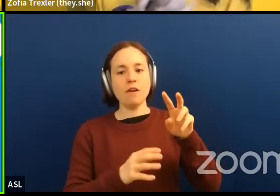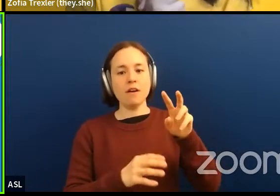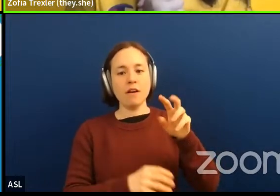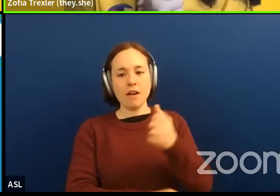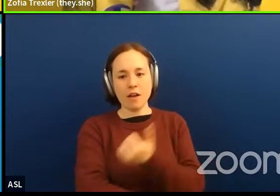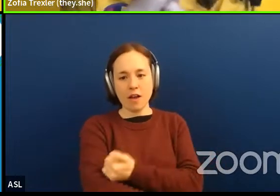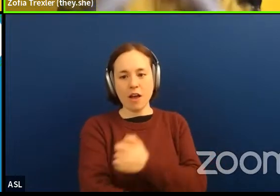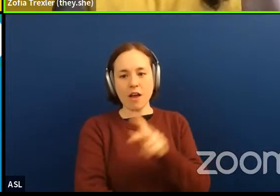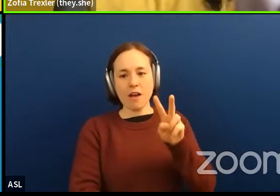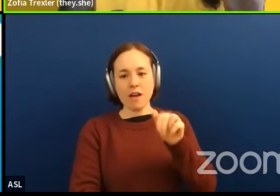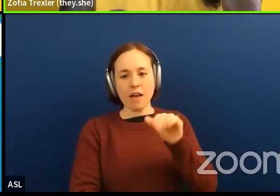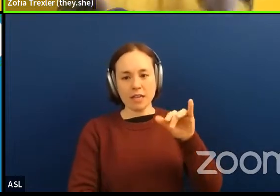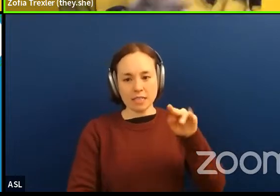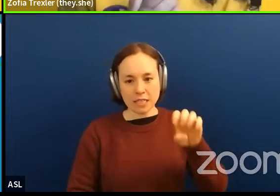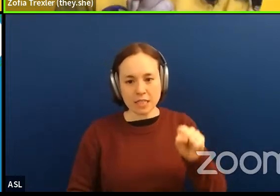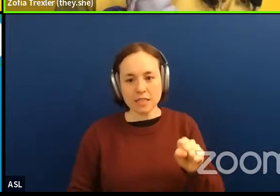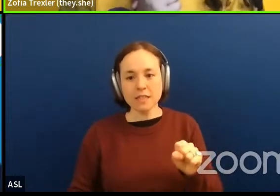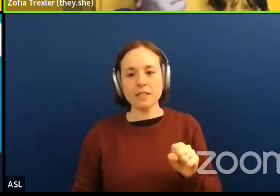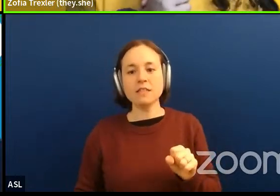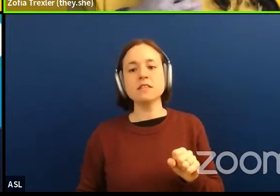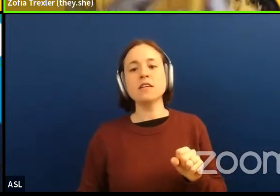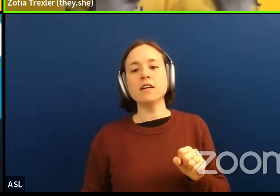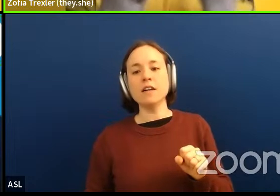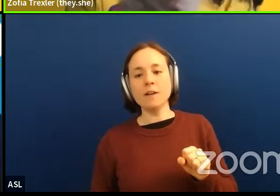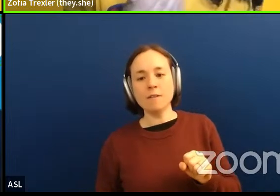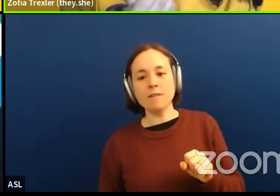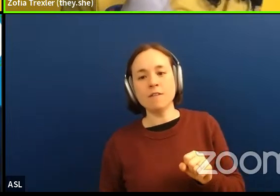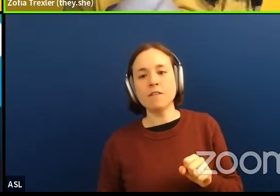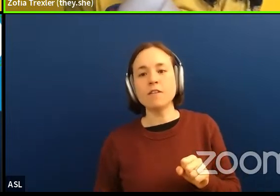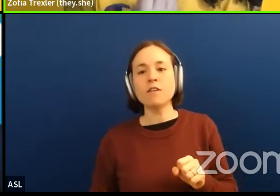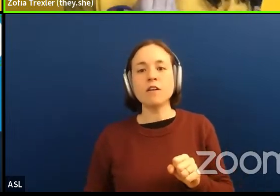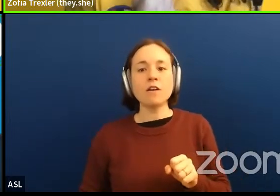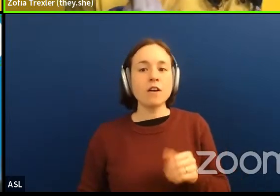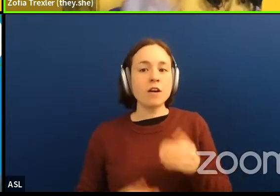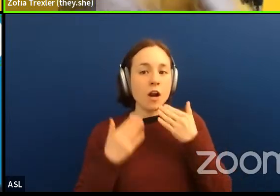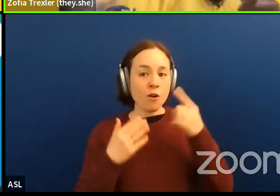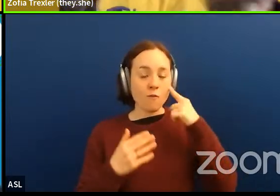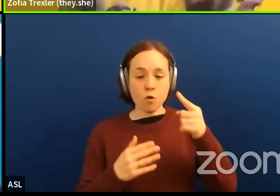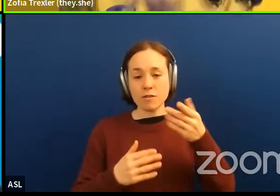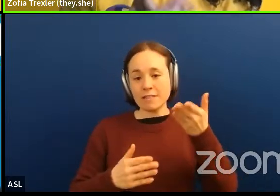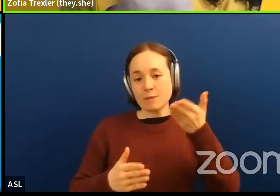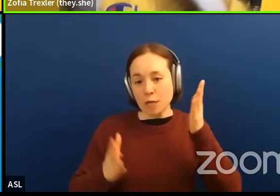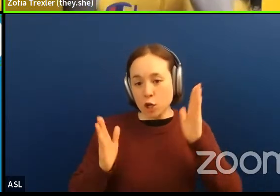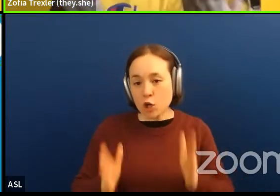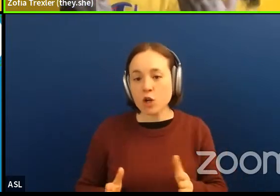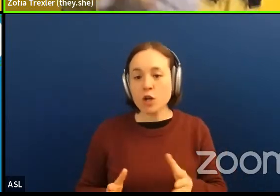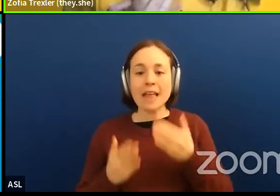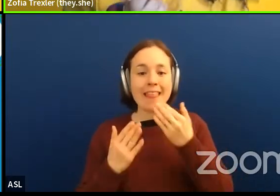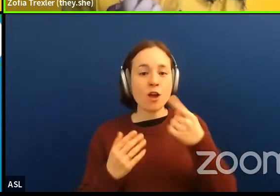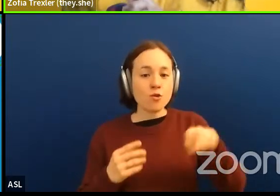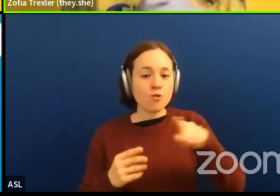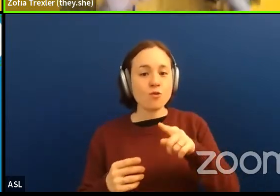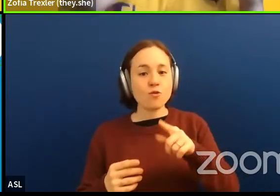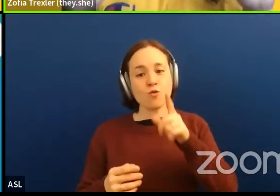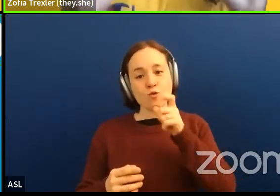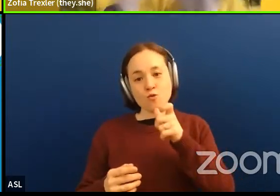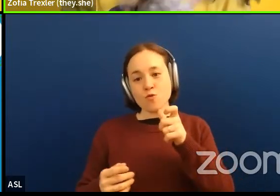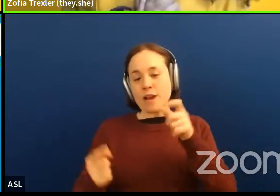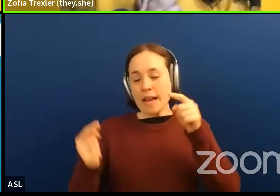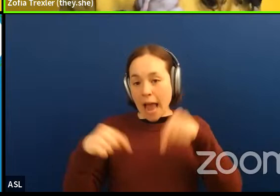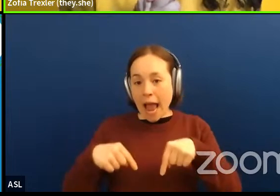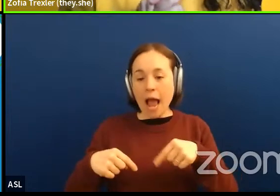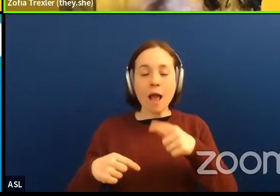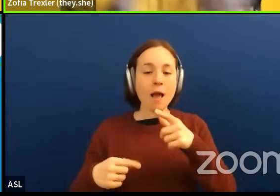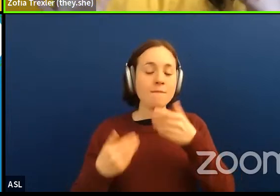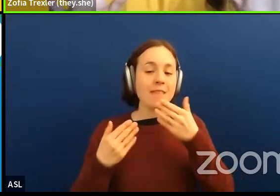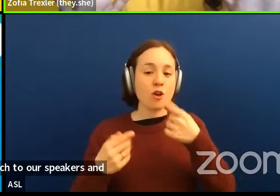Okay, so thank you so much for our to our speakers, and thank you so much to everyone who came and who had questions. We